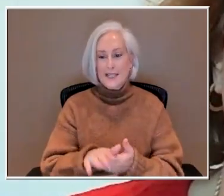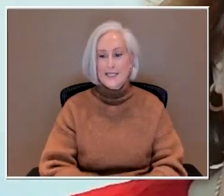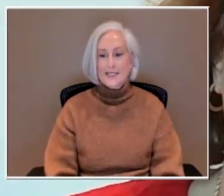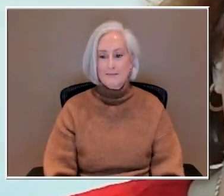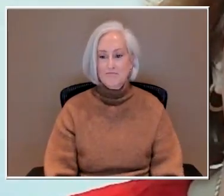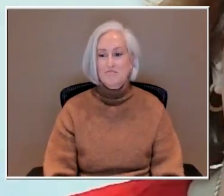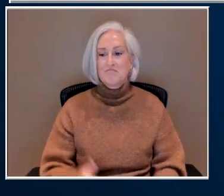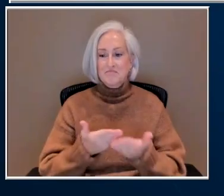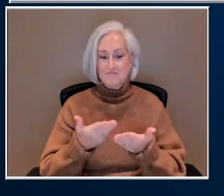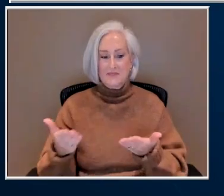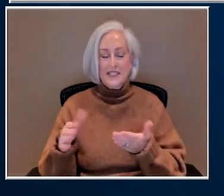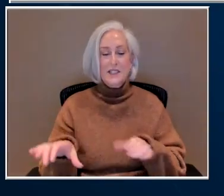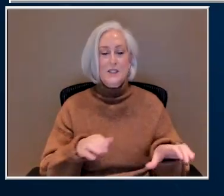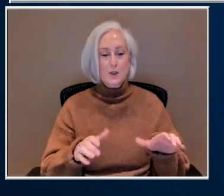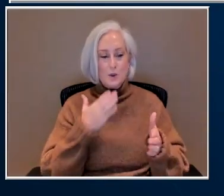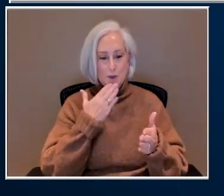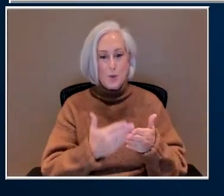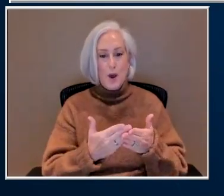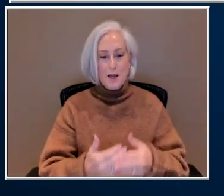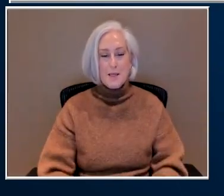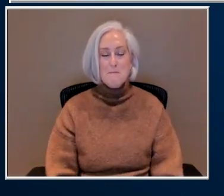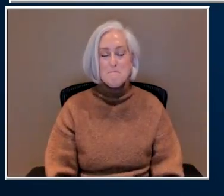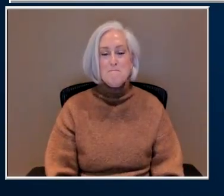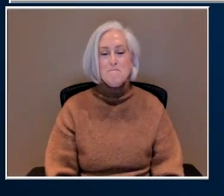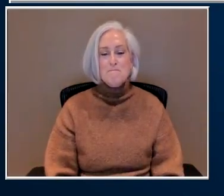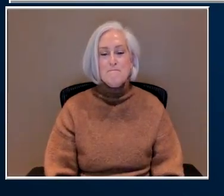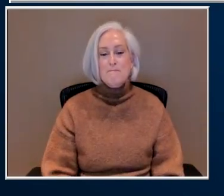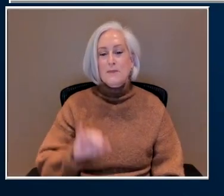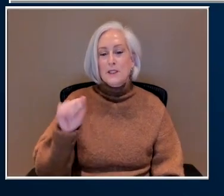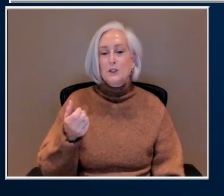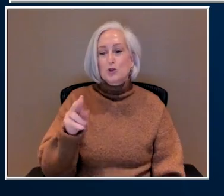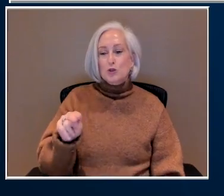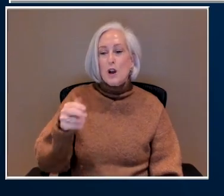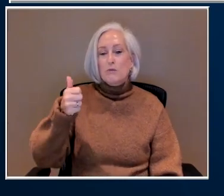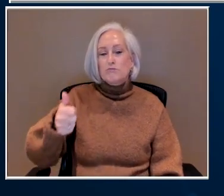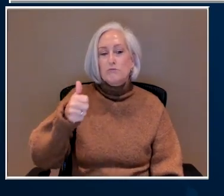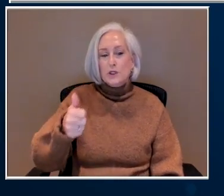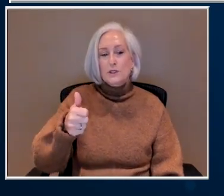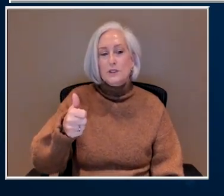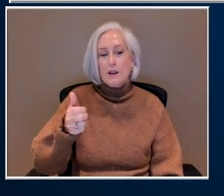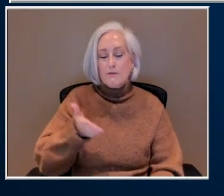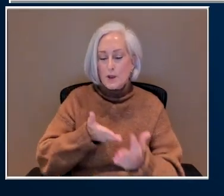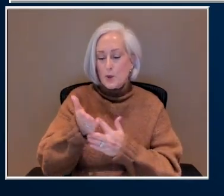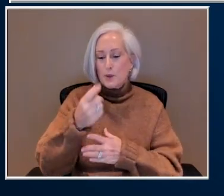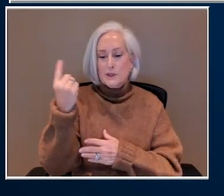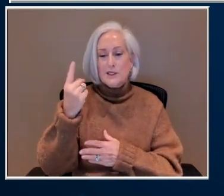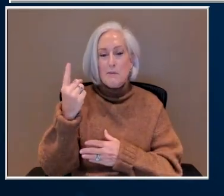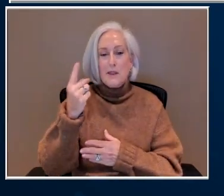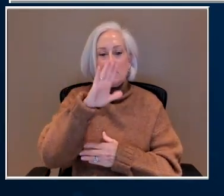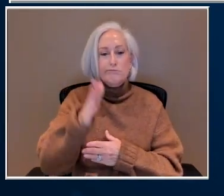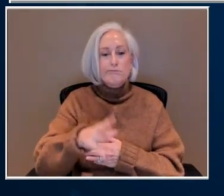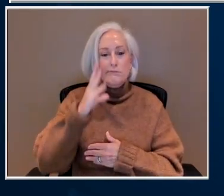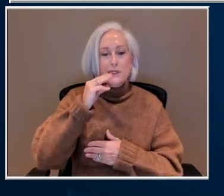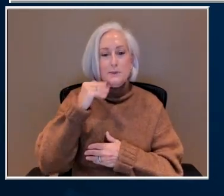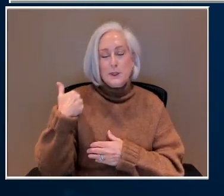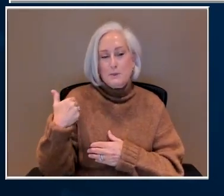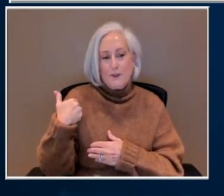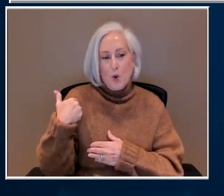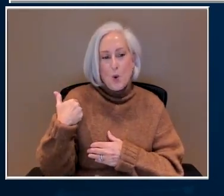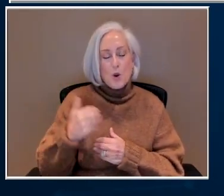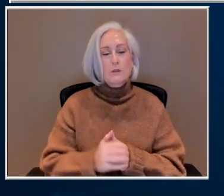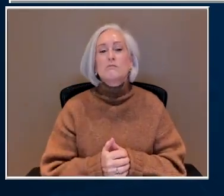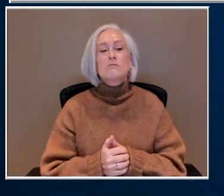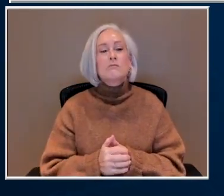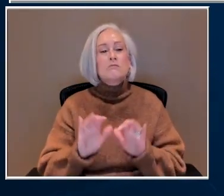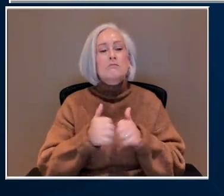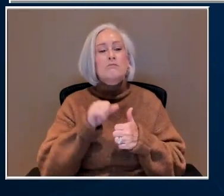like to hear that. You know, John, you've already been through something most people will never go through in their lifetime. How has this